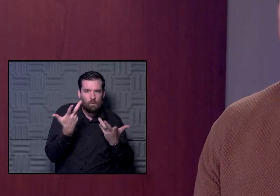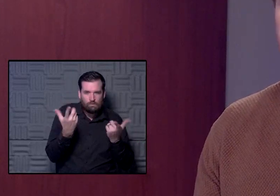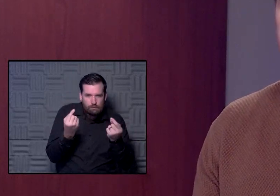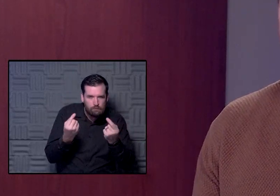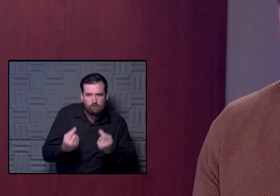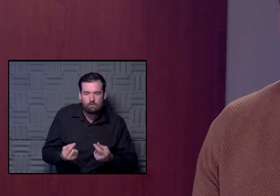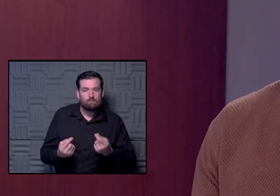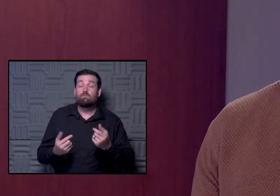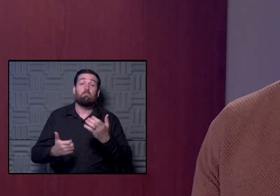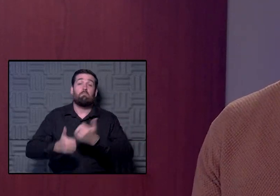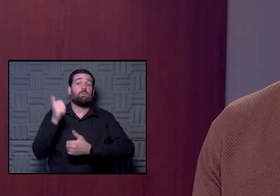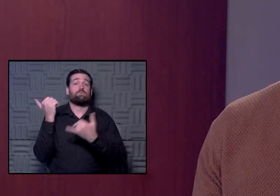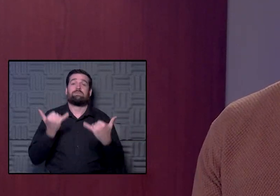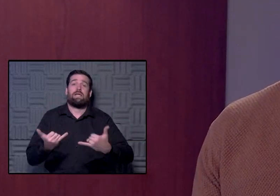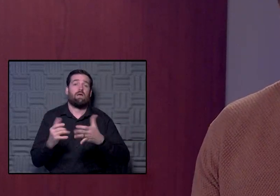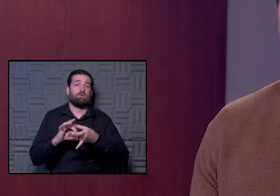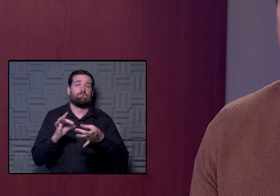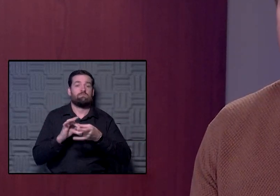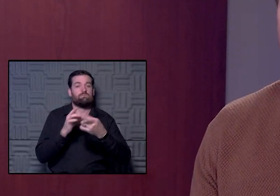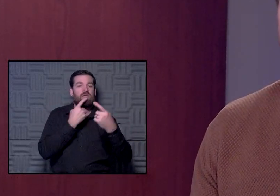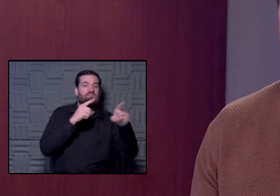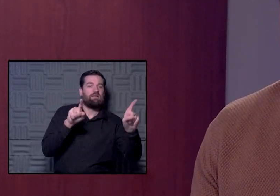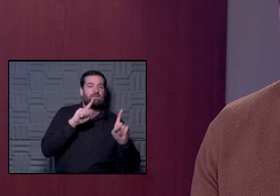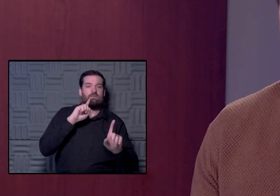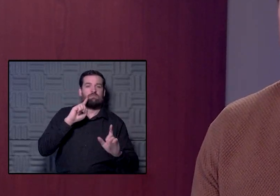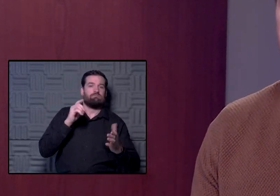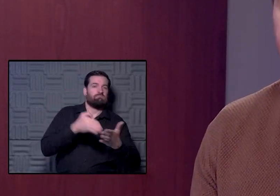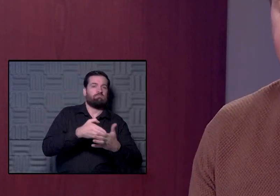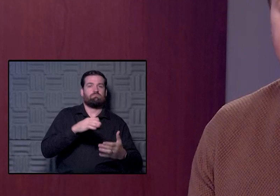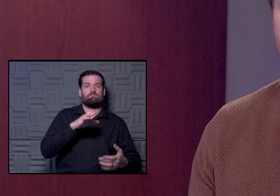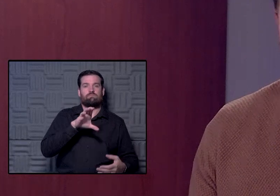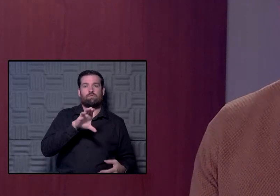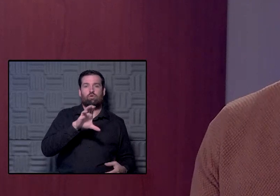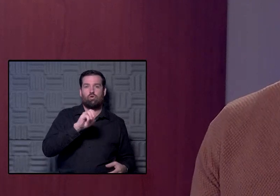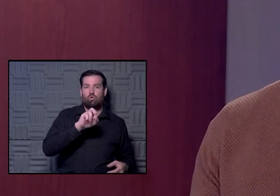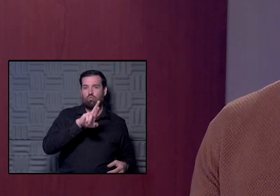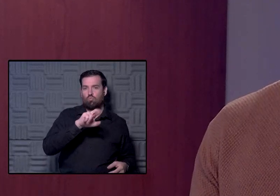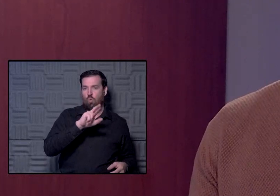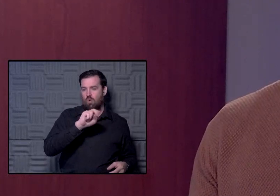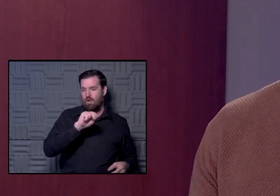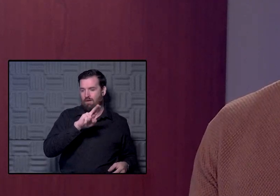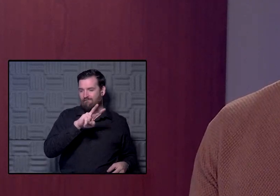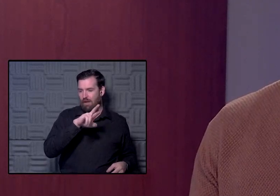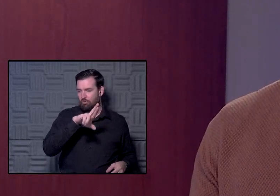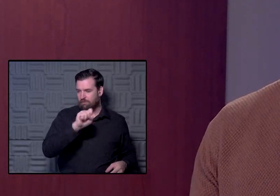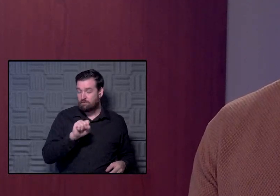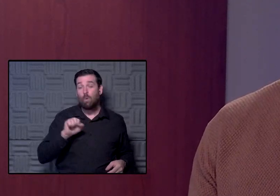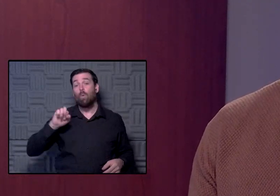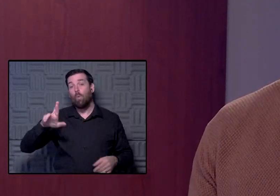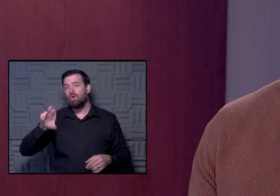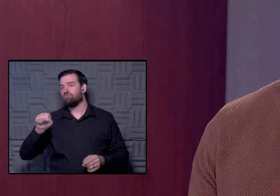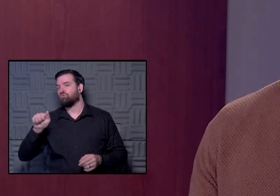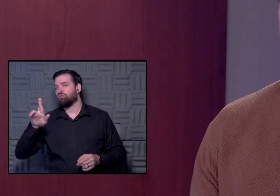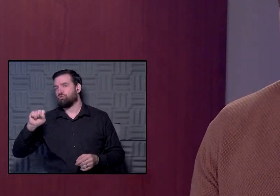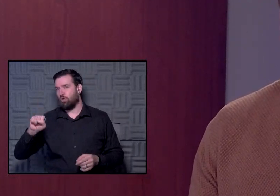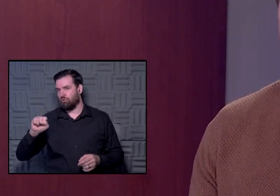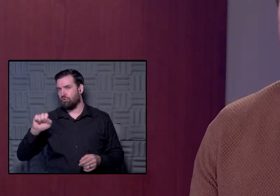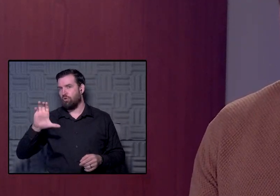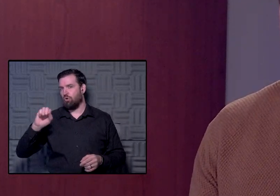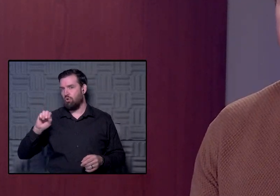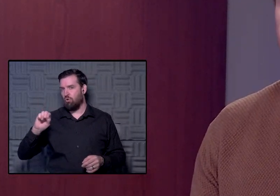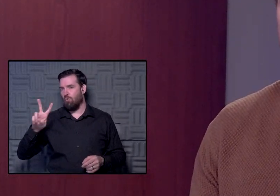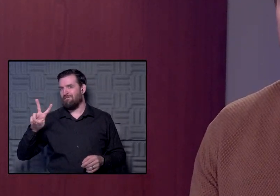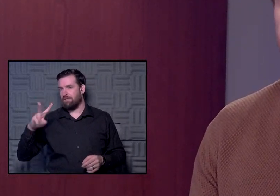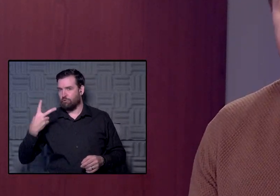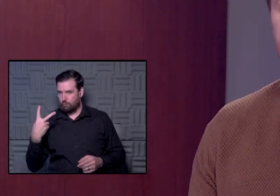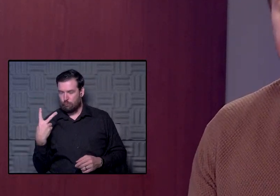it. Most of them will now say that they're effective against coronavirus or SARS-CoV-2. So you can see that. And then you want to